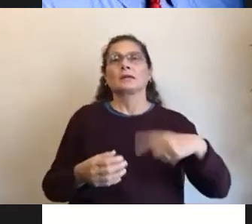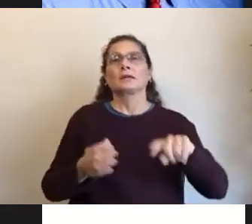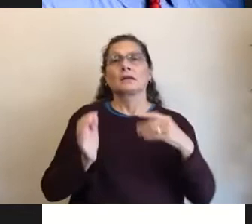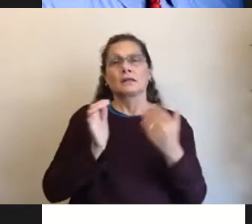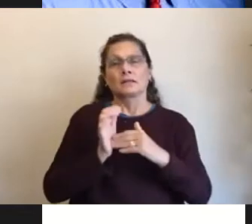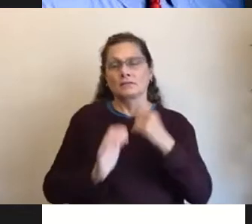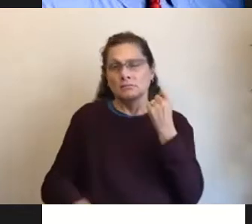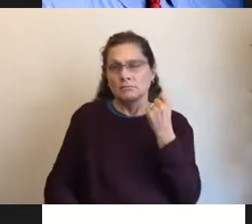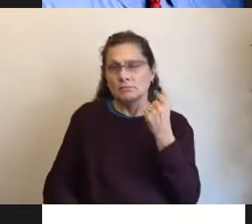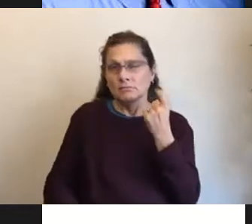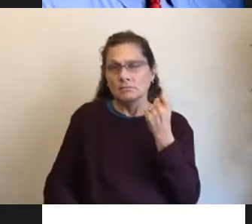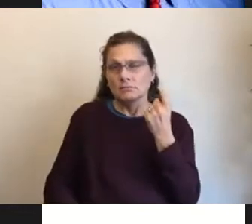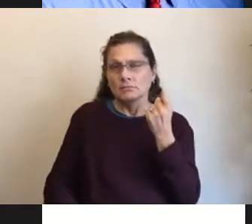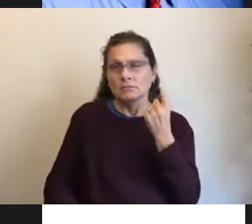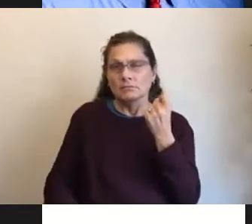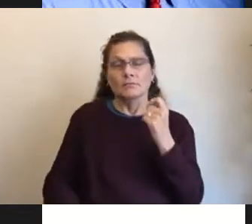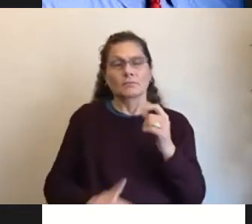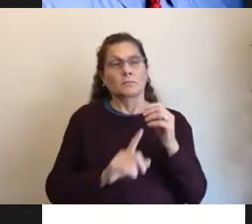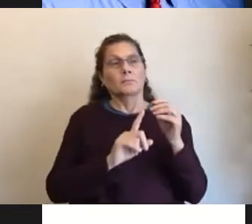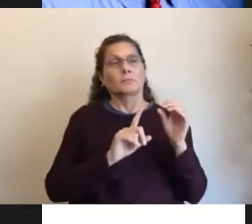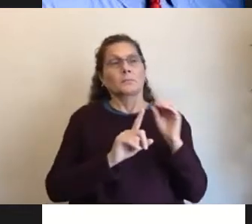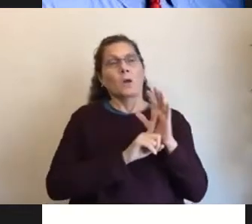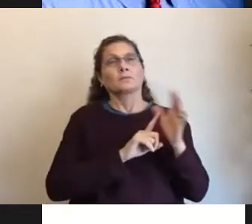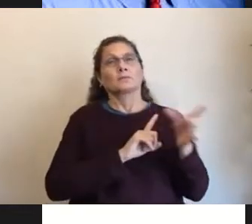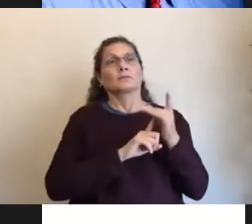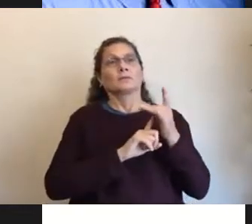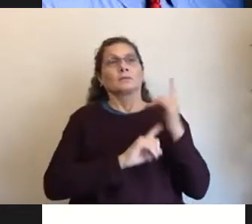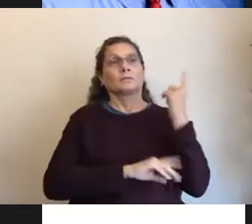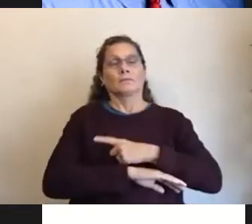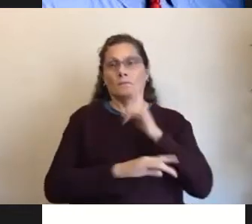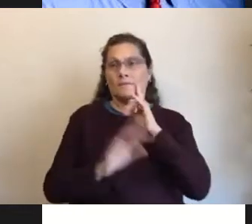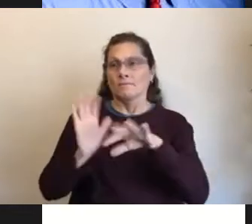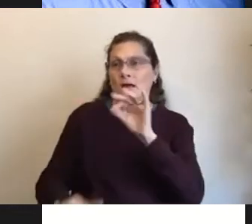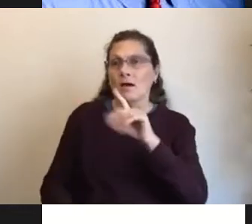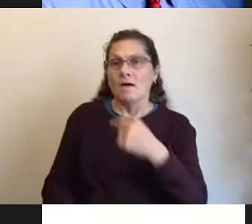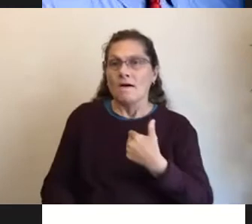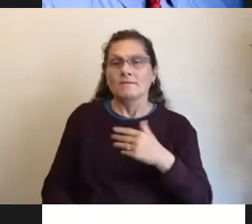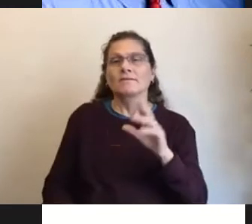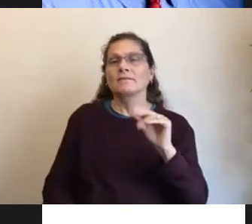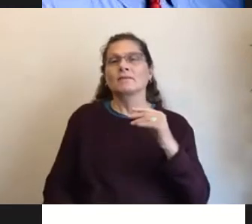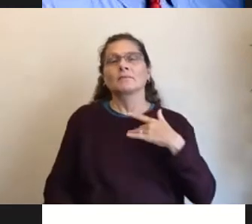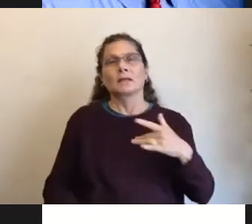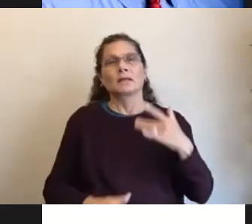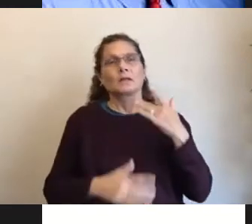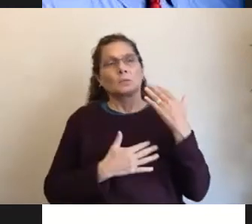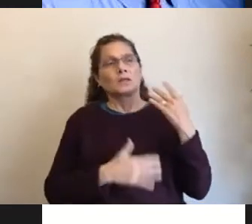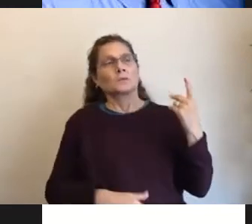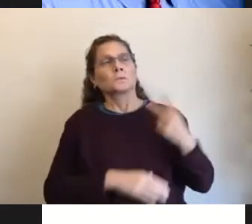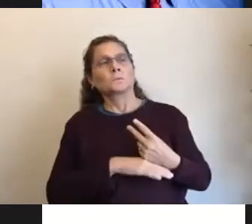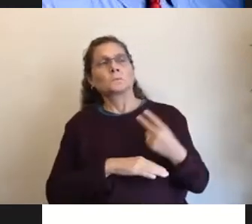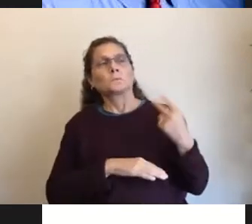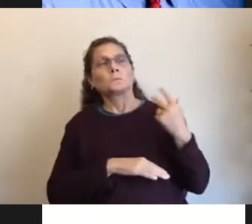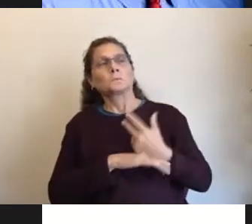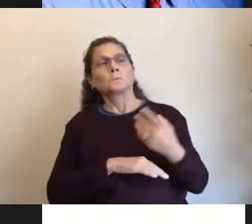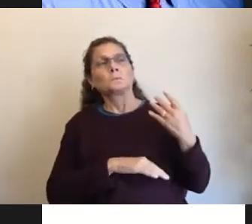get tested. Additionally, make sure that if you have other opportunities or other spaces where you can get tested, whether it's